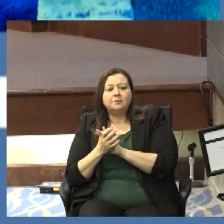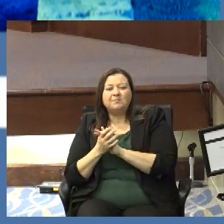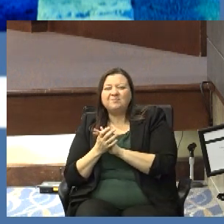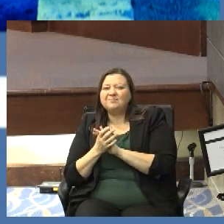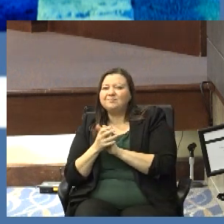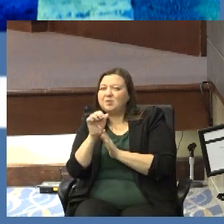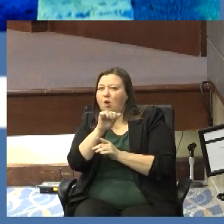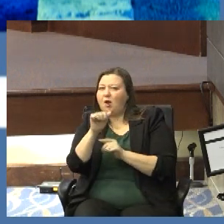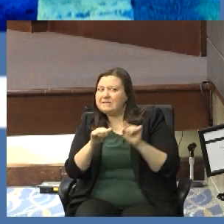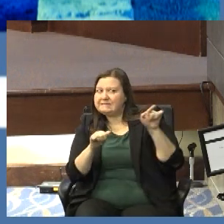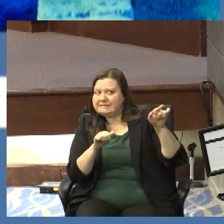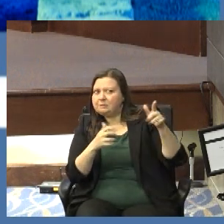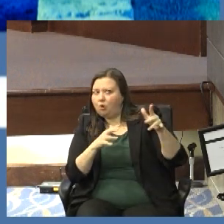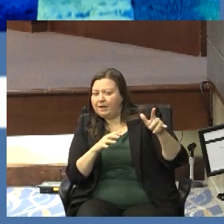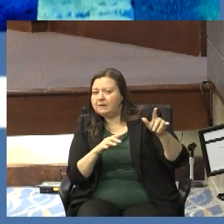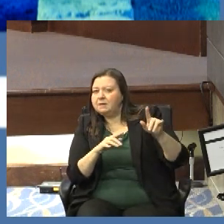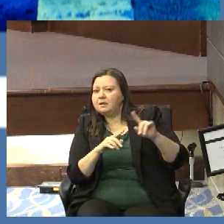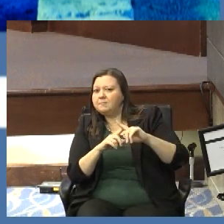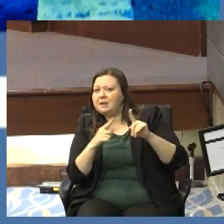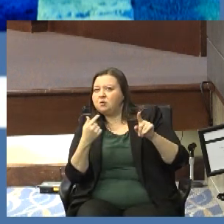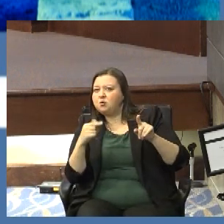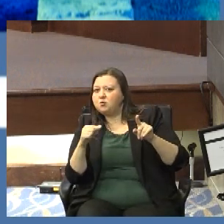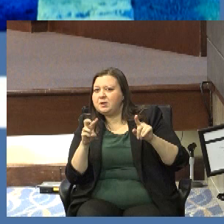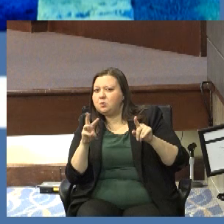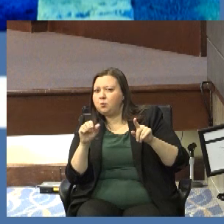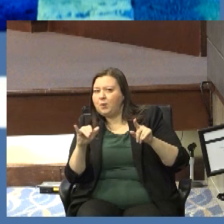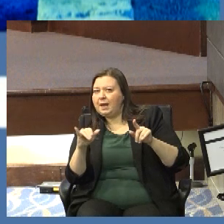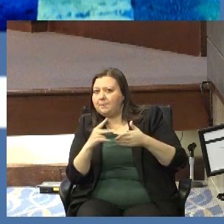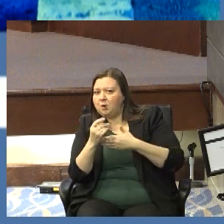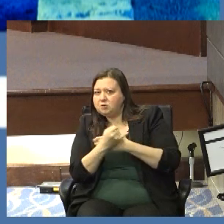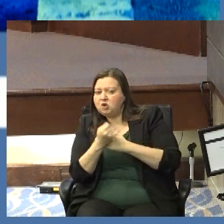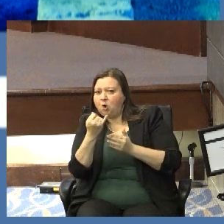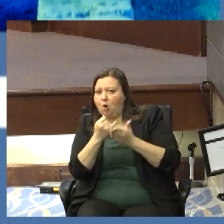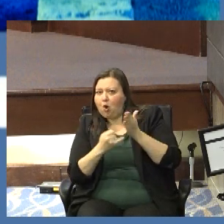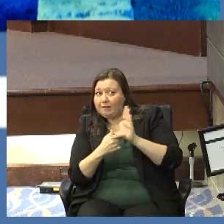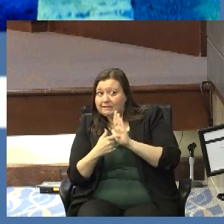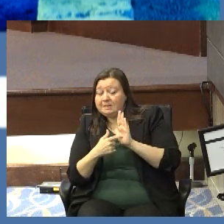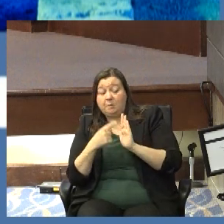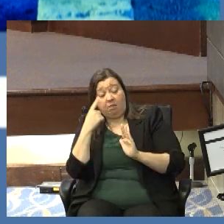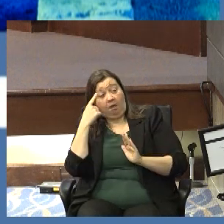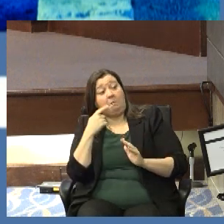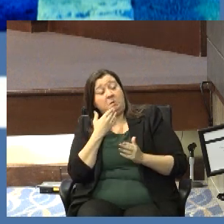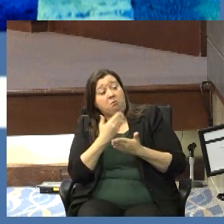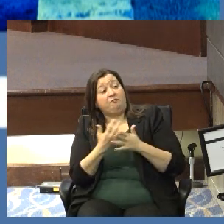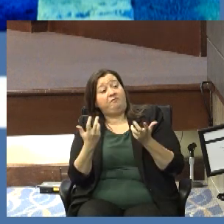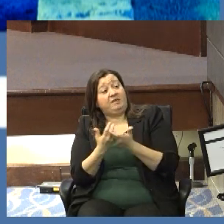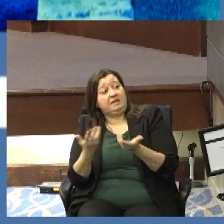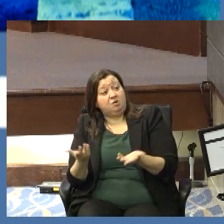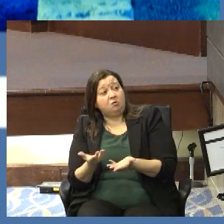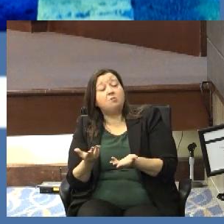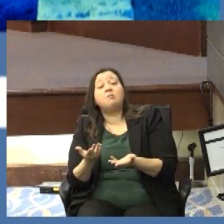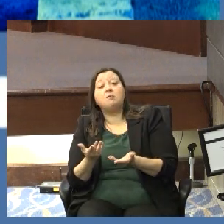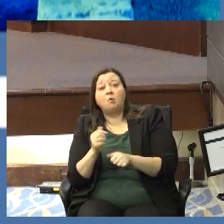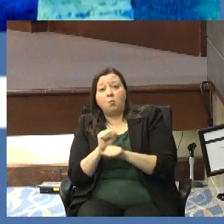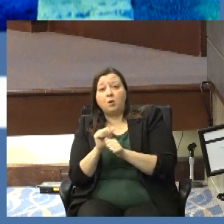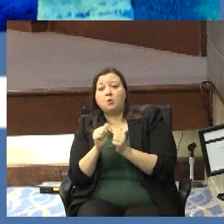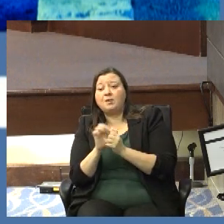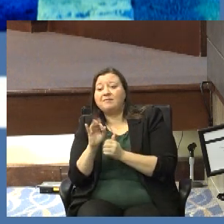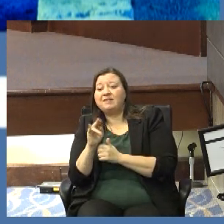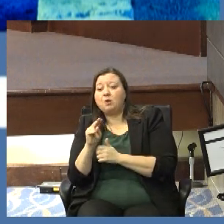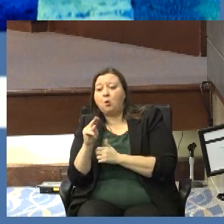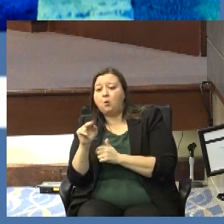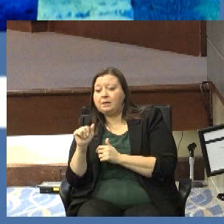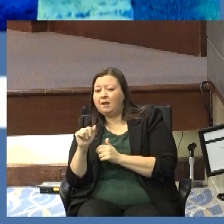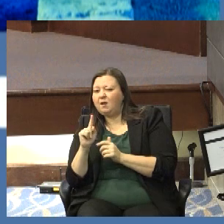down in Austin in a Greenway project and an art exhibit that we thought would be a good fit here in working with Fiona. And I want to